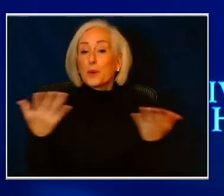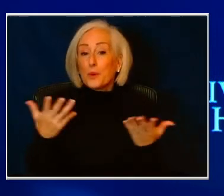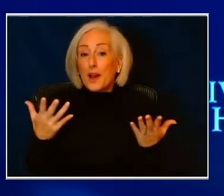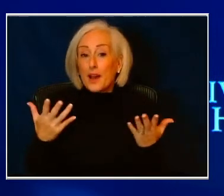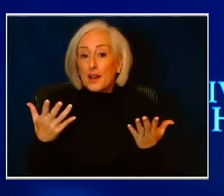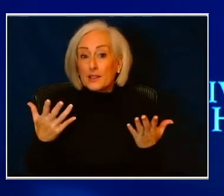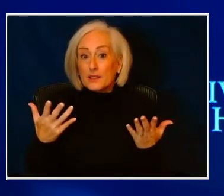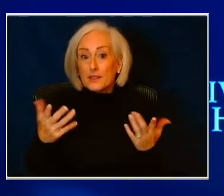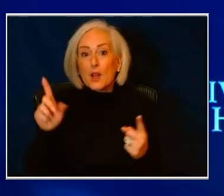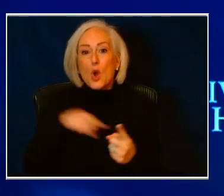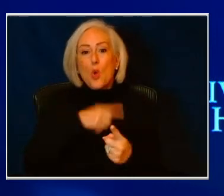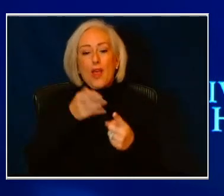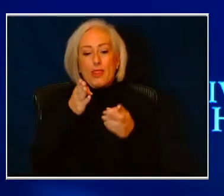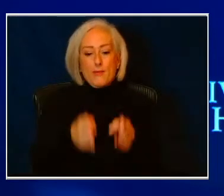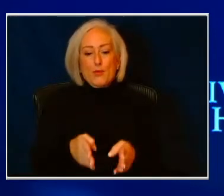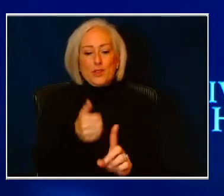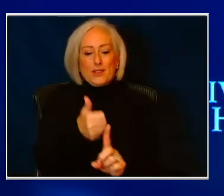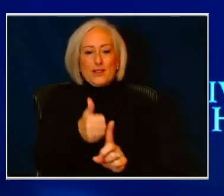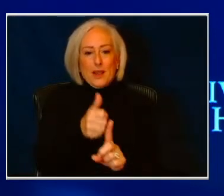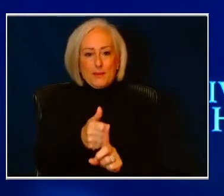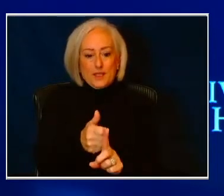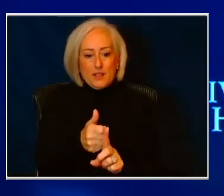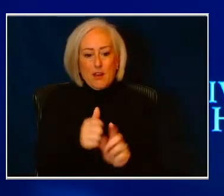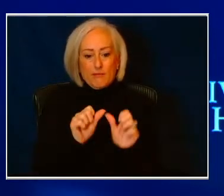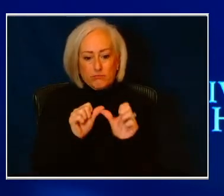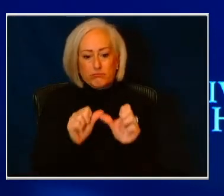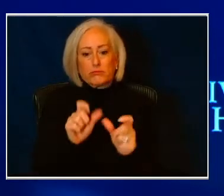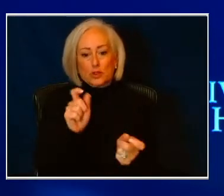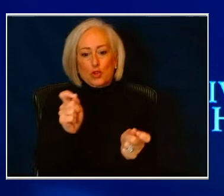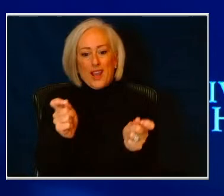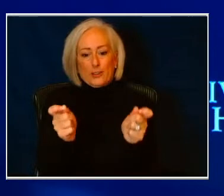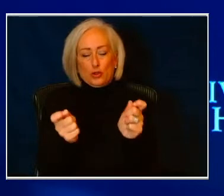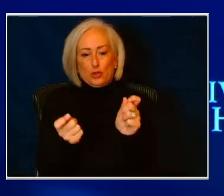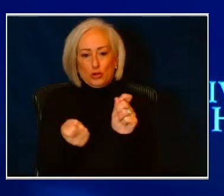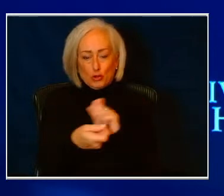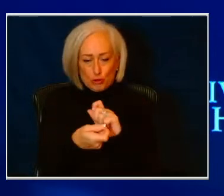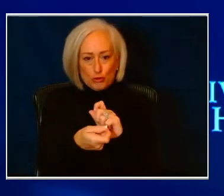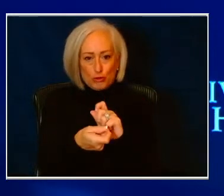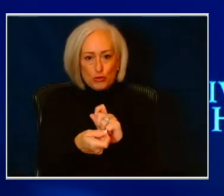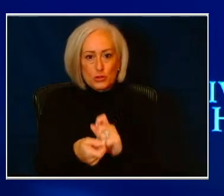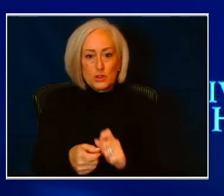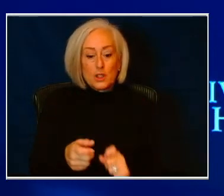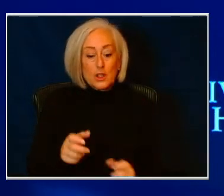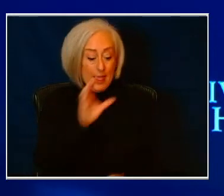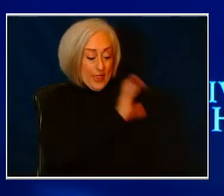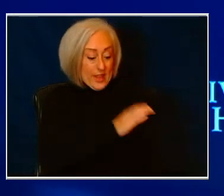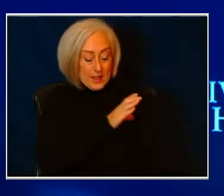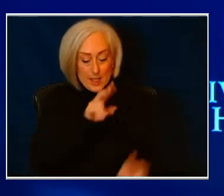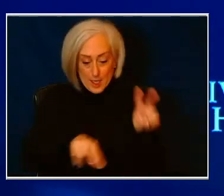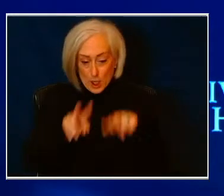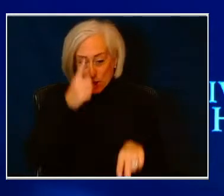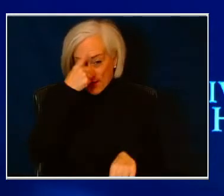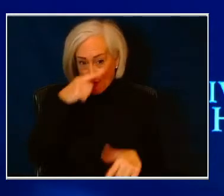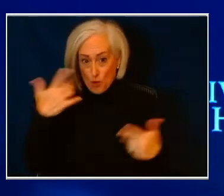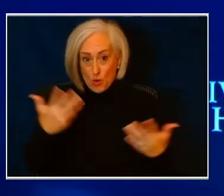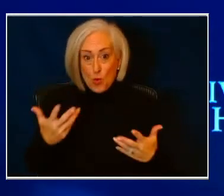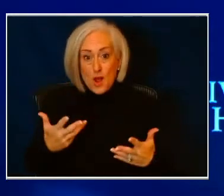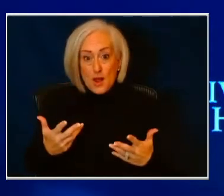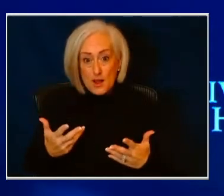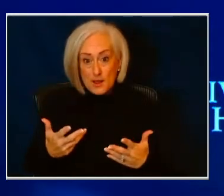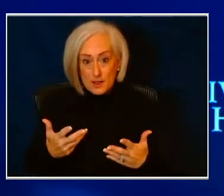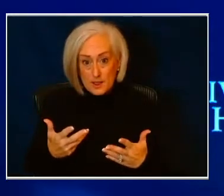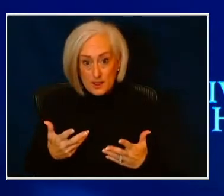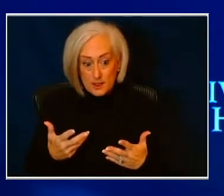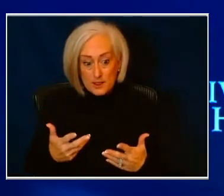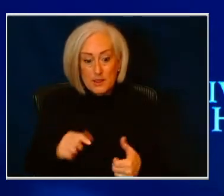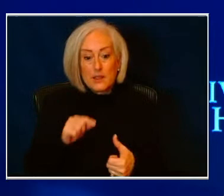for an individual, when it's really progressed. And what we look for in the clinic to define, when we get into things like